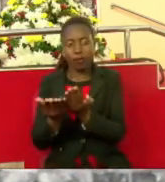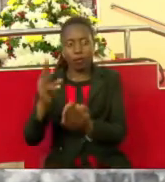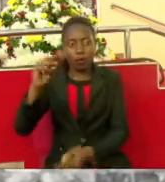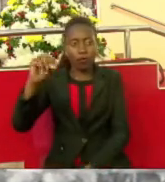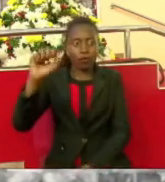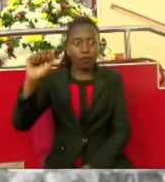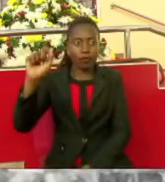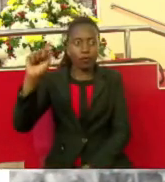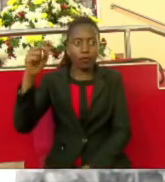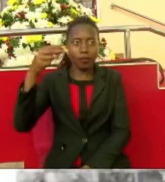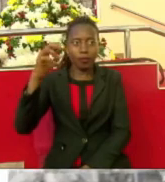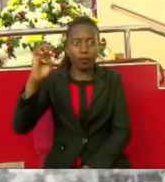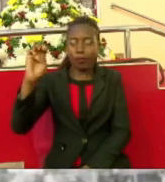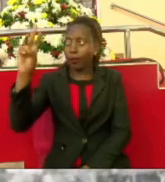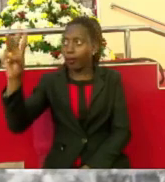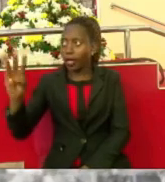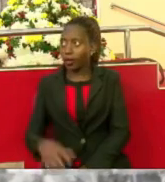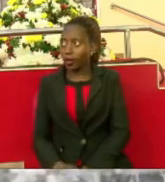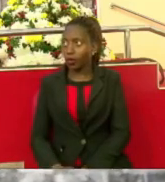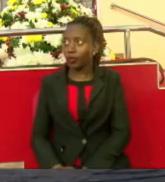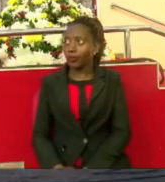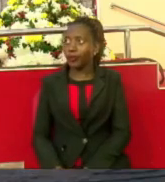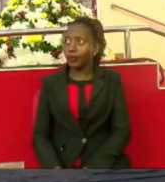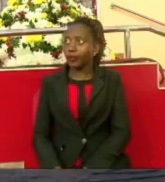13 to 15, you can put for us. Matthew 19,